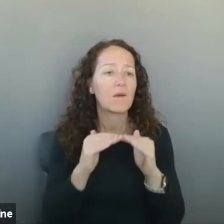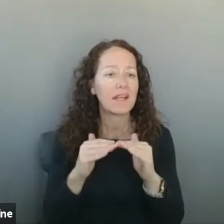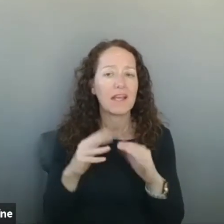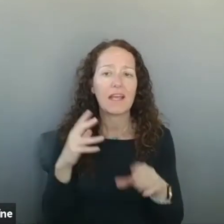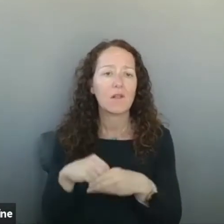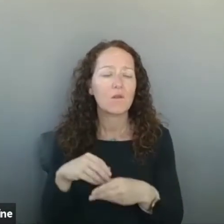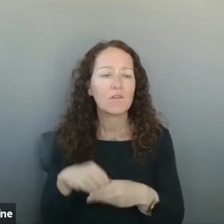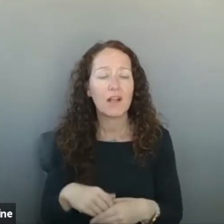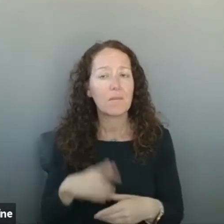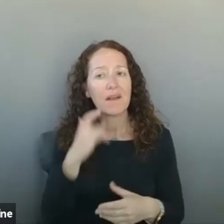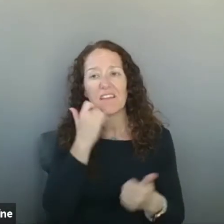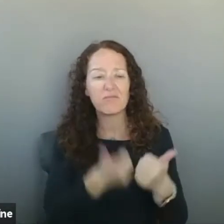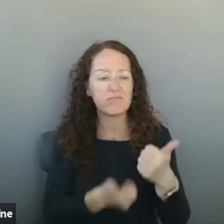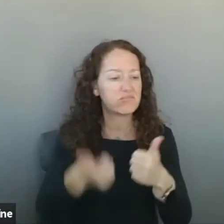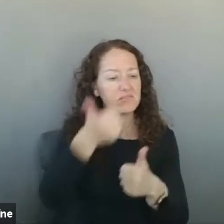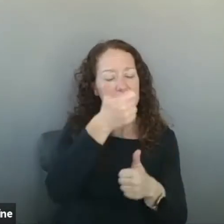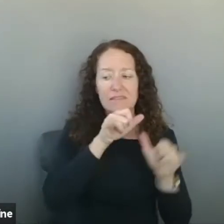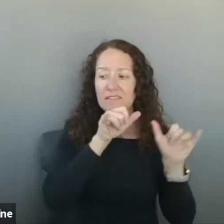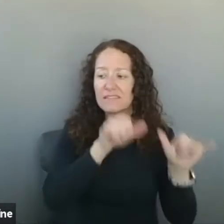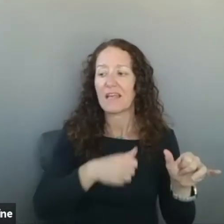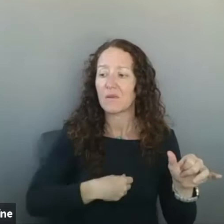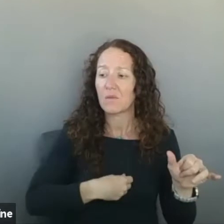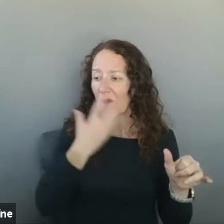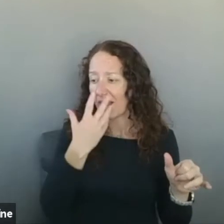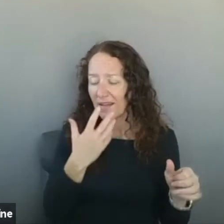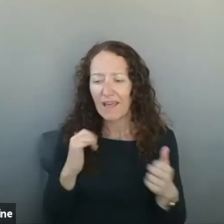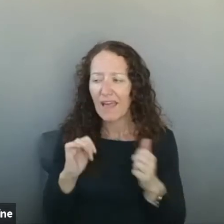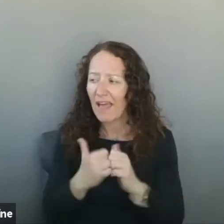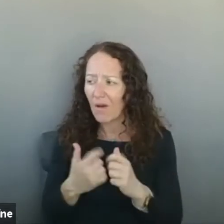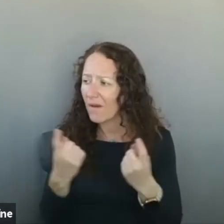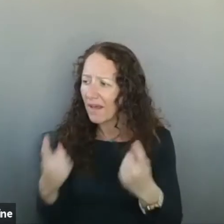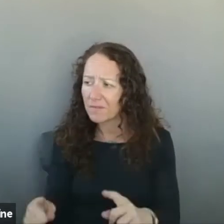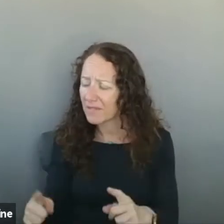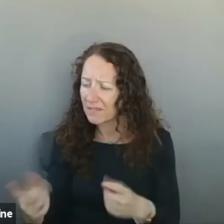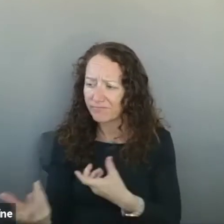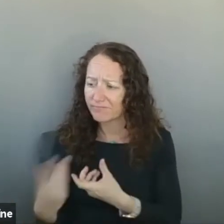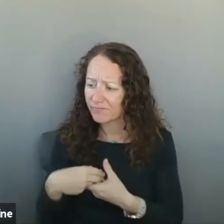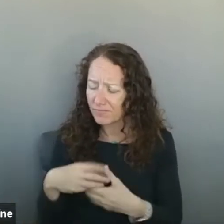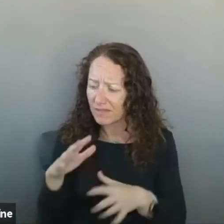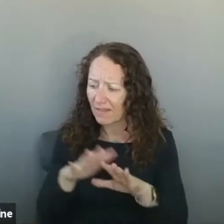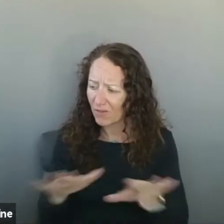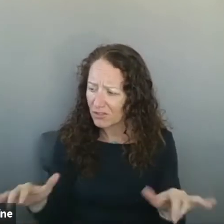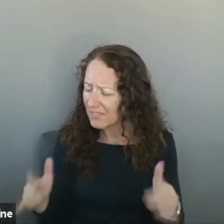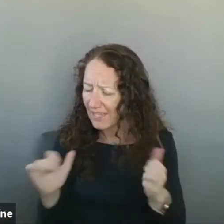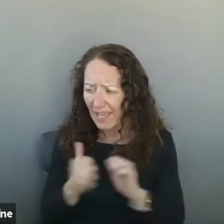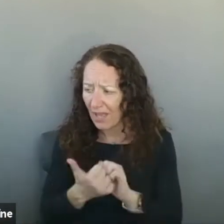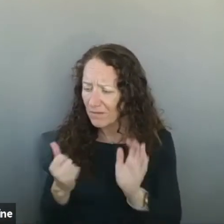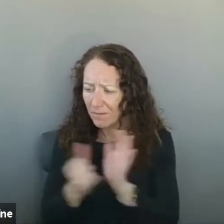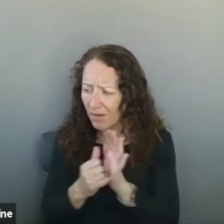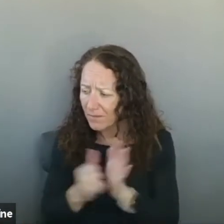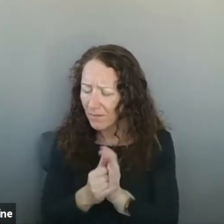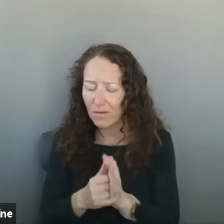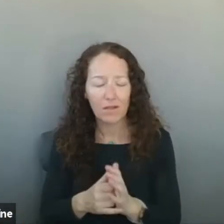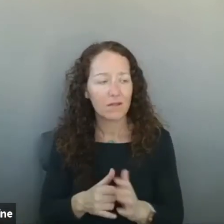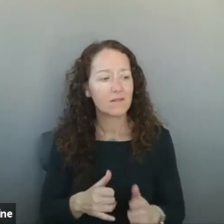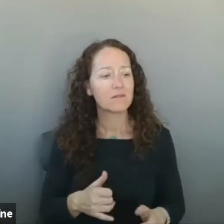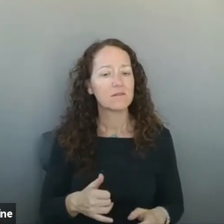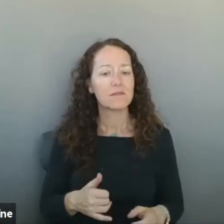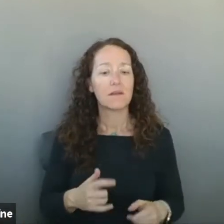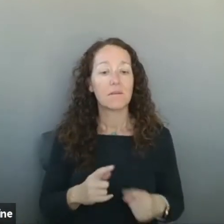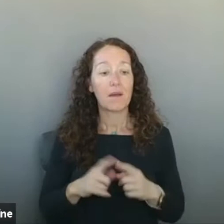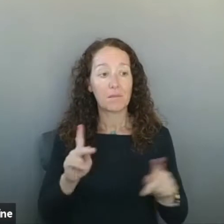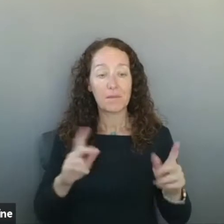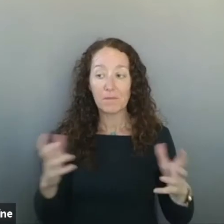everybody wants. That's what everybody desperately is trying to happen. And I'm saying, and I get in trouble for saying this,